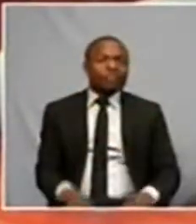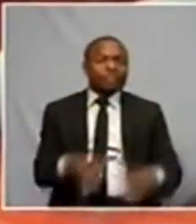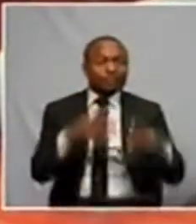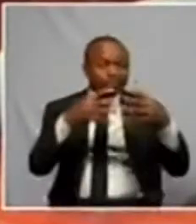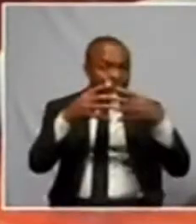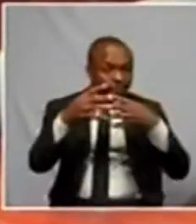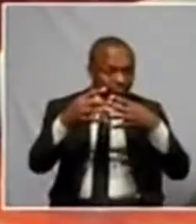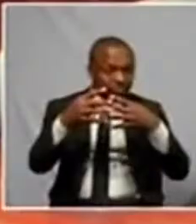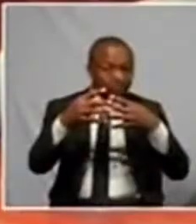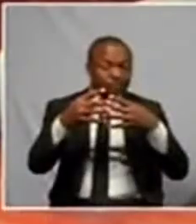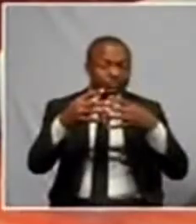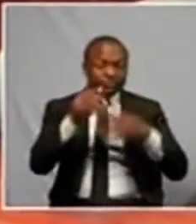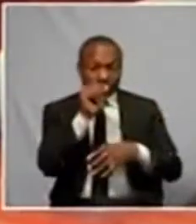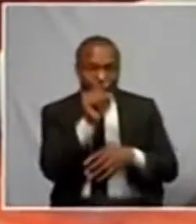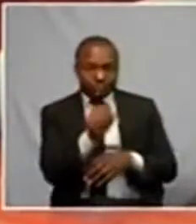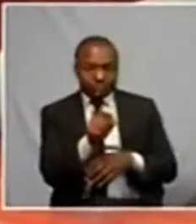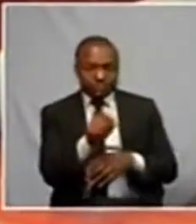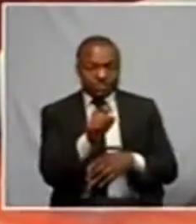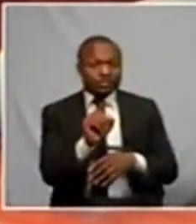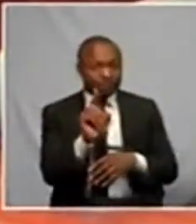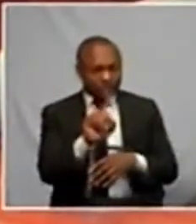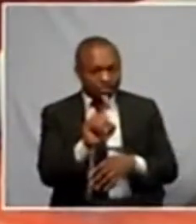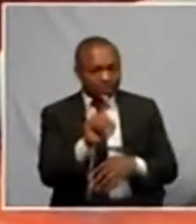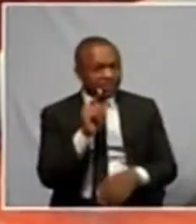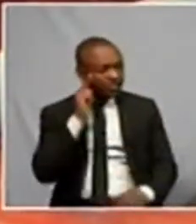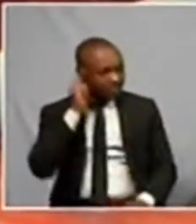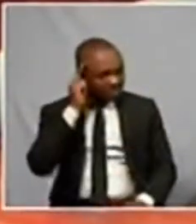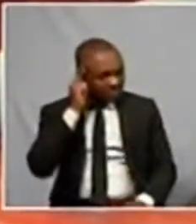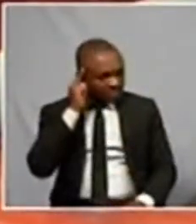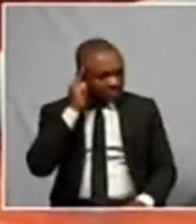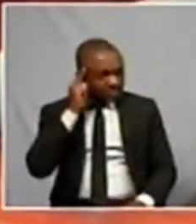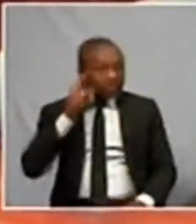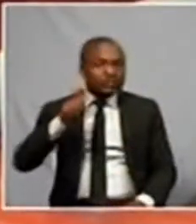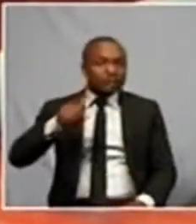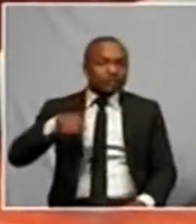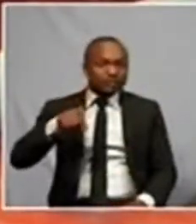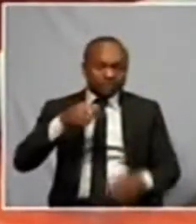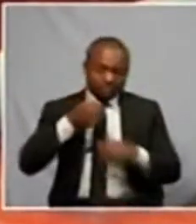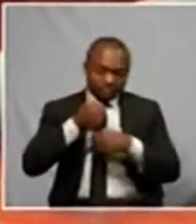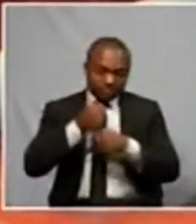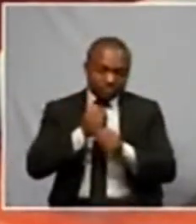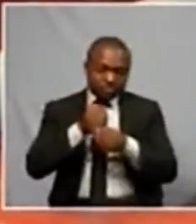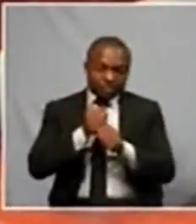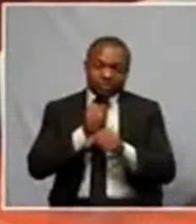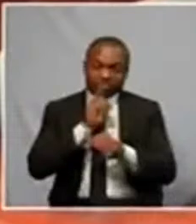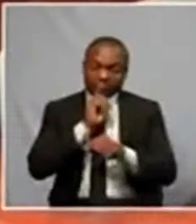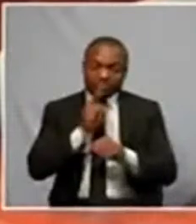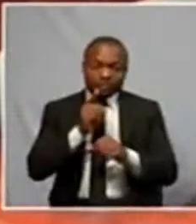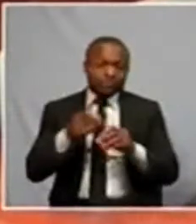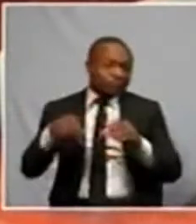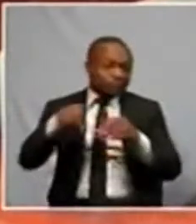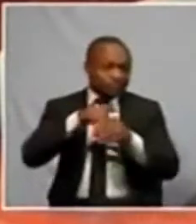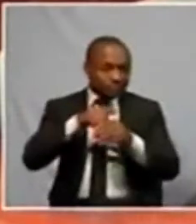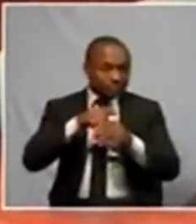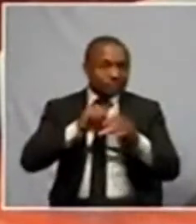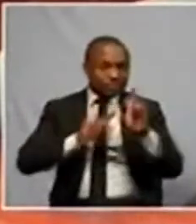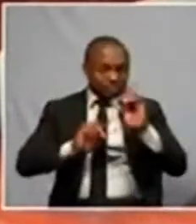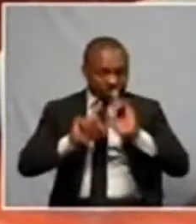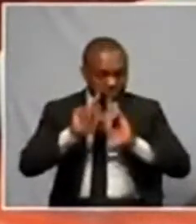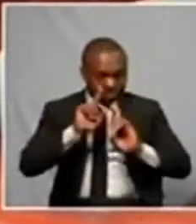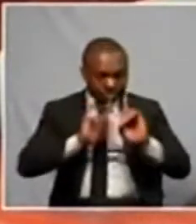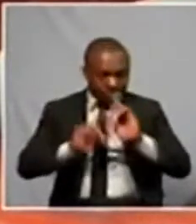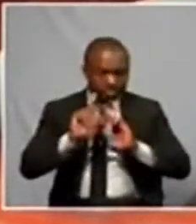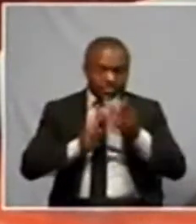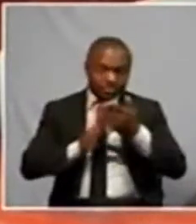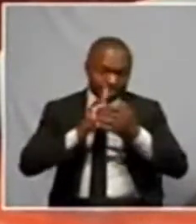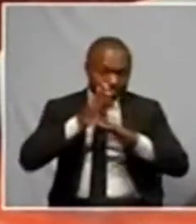transparency related to that, that is where, Chair, we feel that we still need to ensure that we participate in the deliberations, because at the end